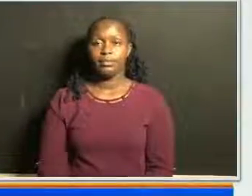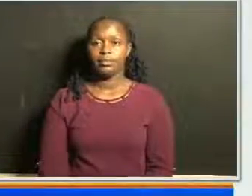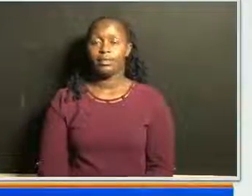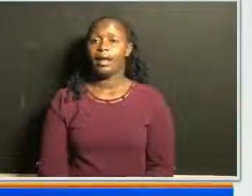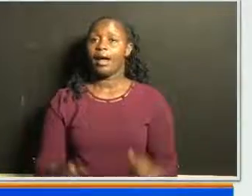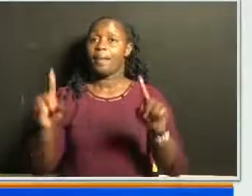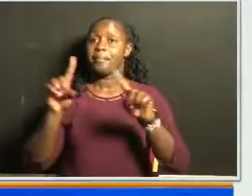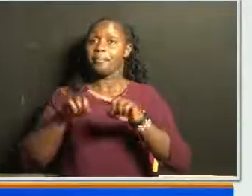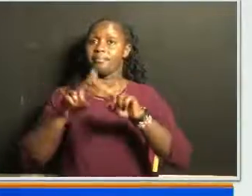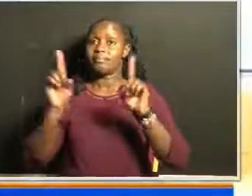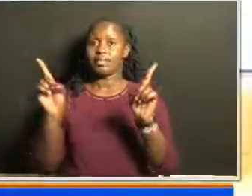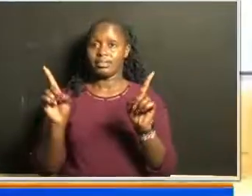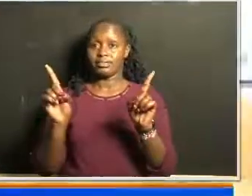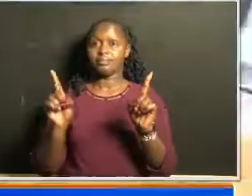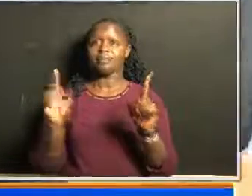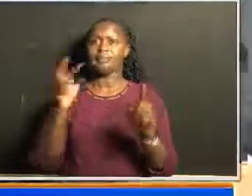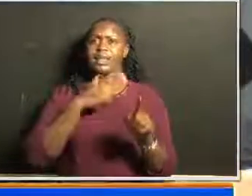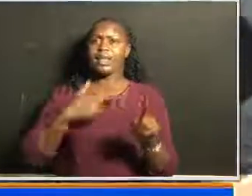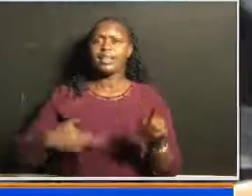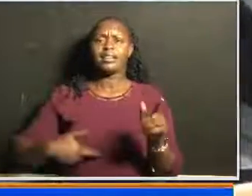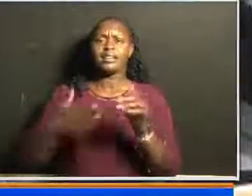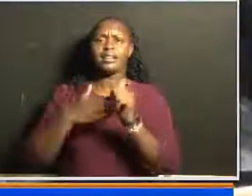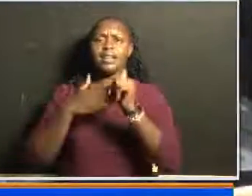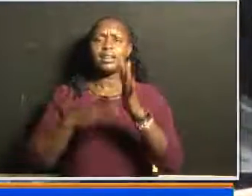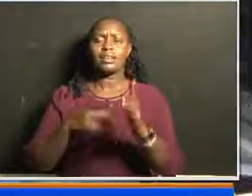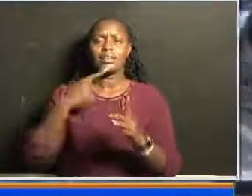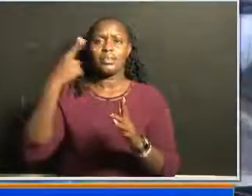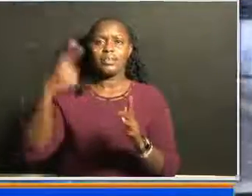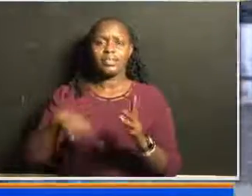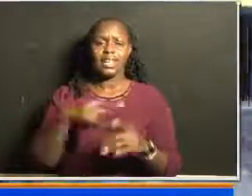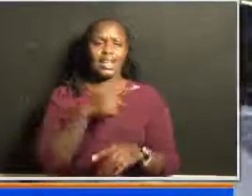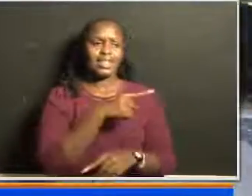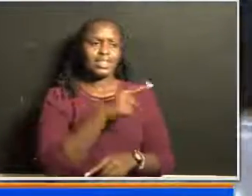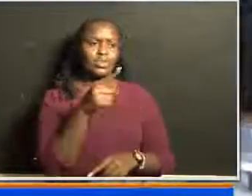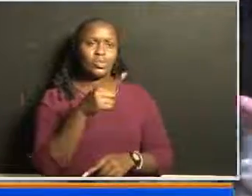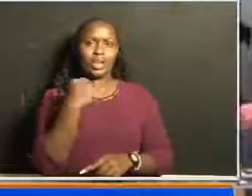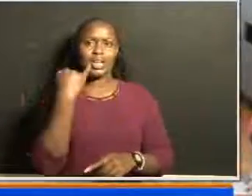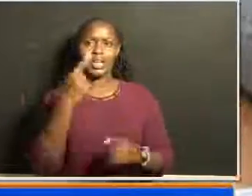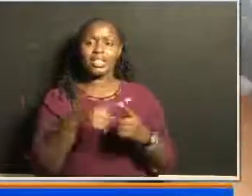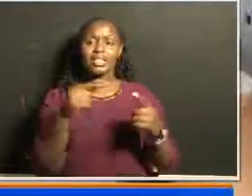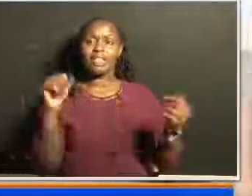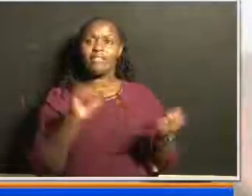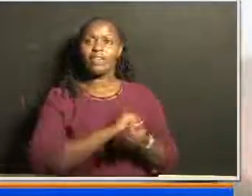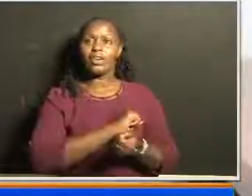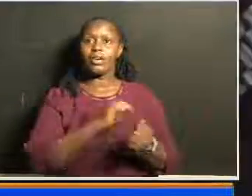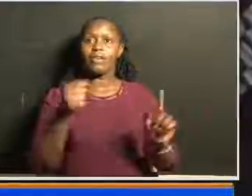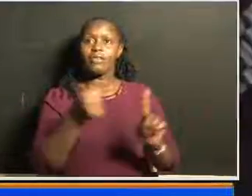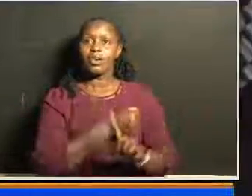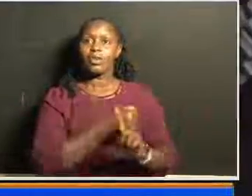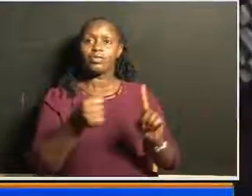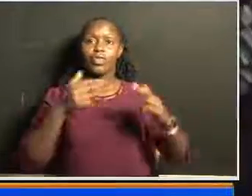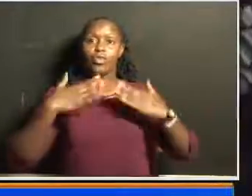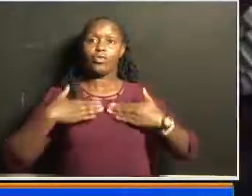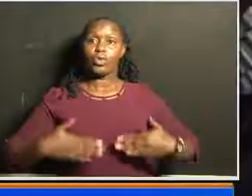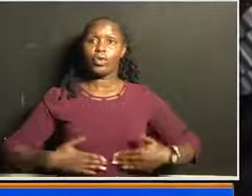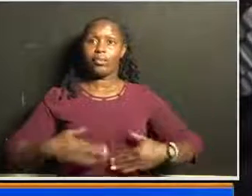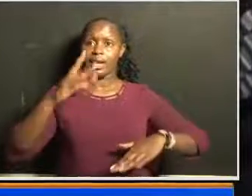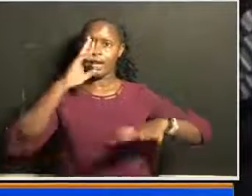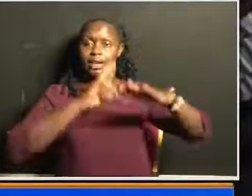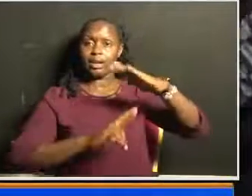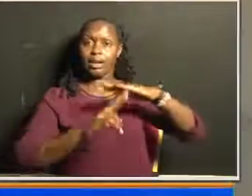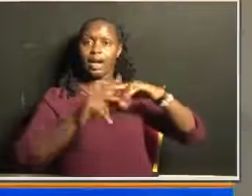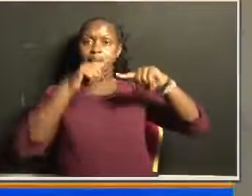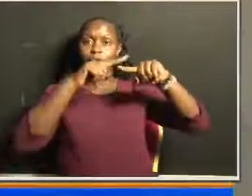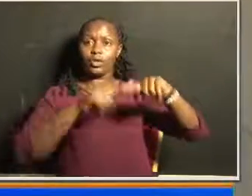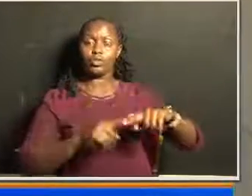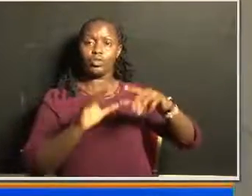However, religious leaders have argued that surrogacy is a severe violation of human dignity and contrary to the unity of